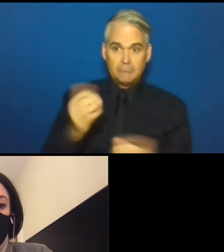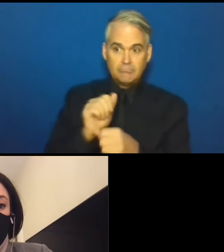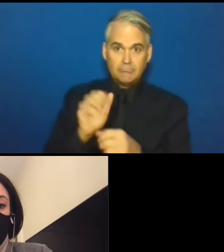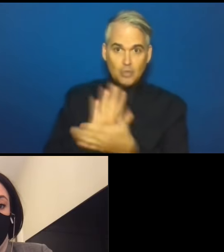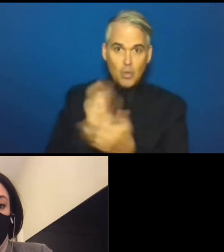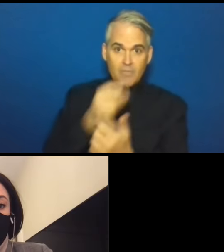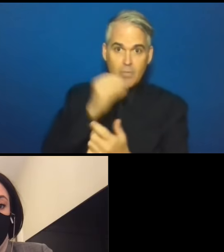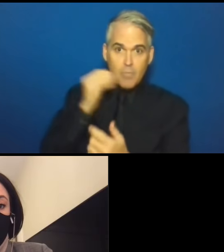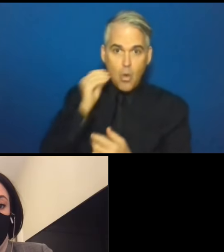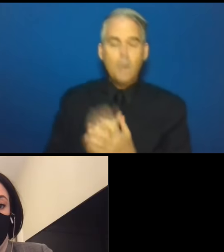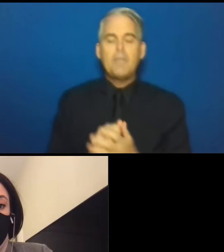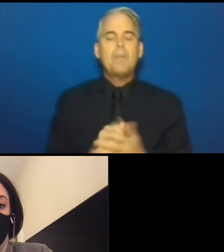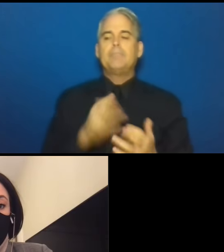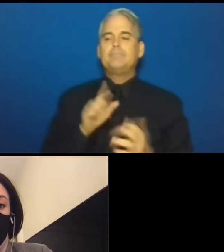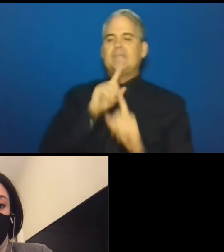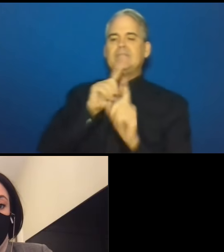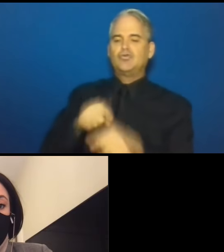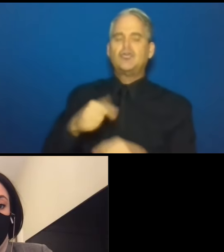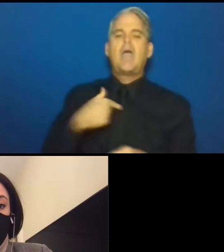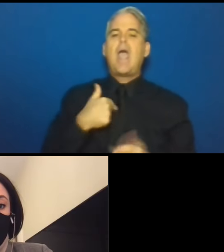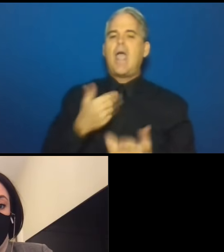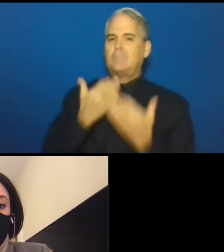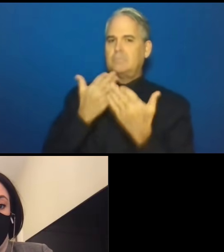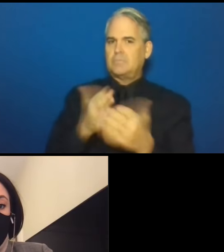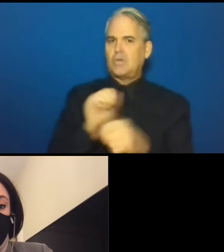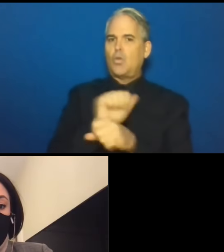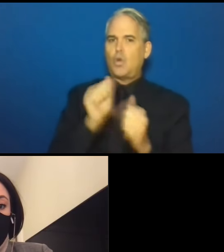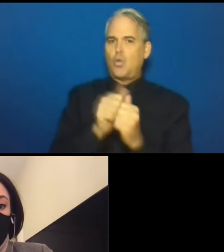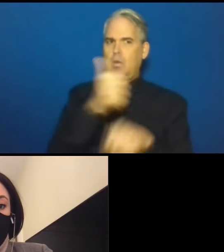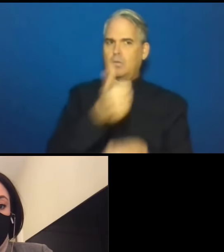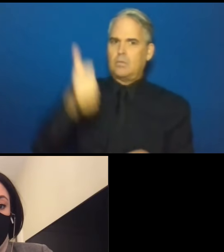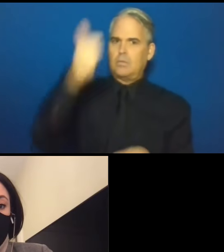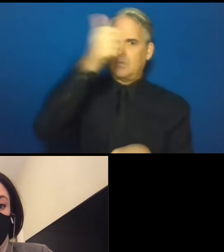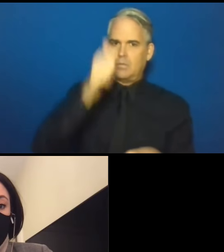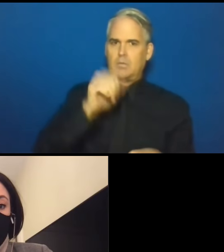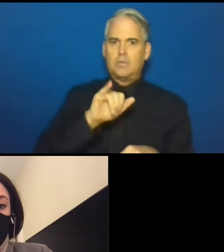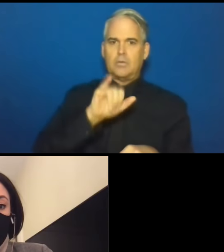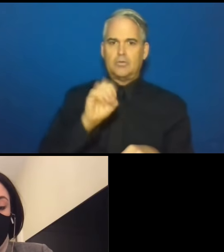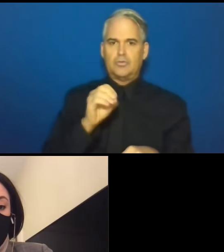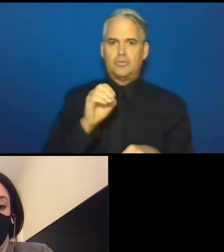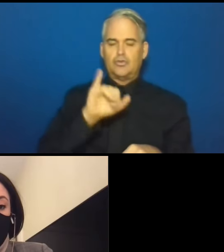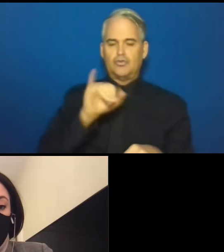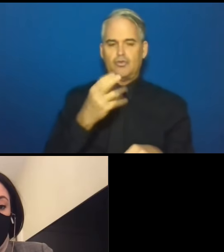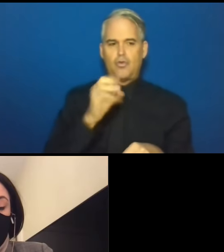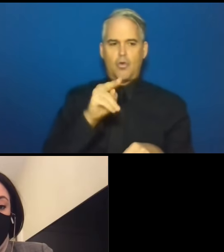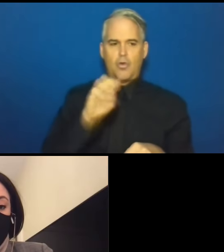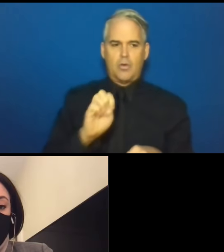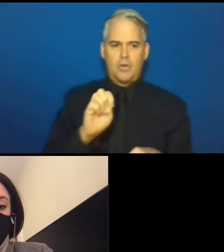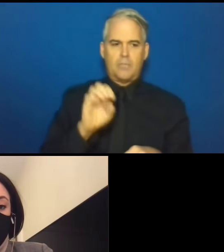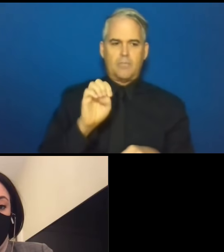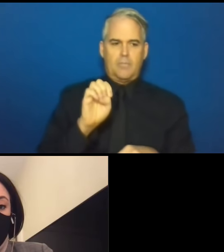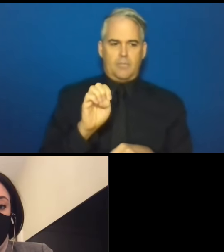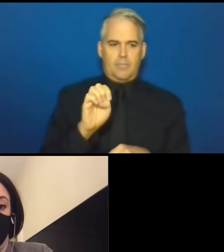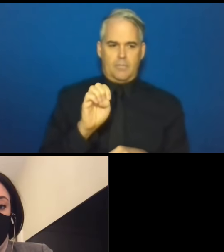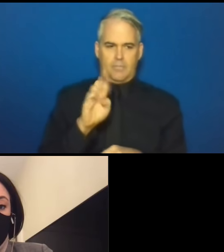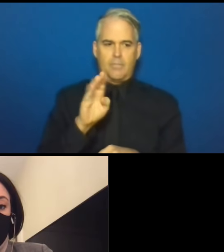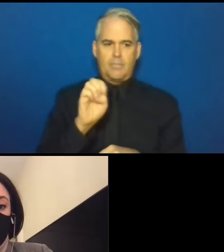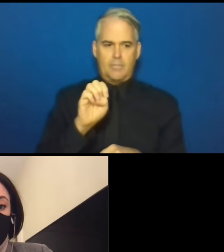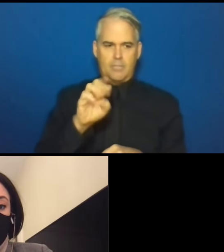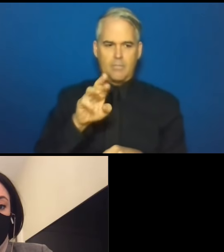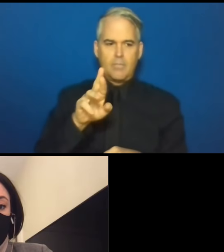I can tell you this, Bob, that the cost mentally and emotionally of not getting these kids into a classroom and